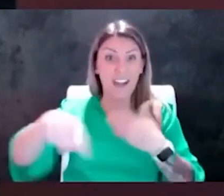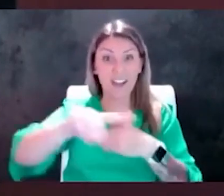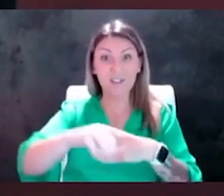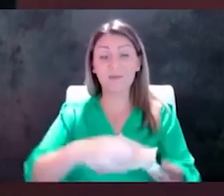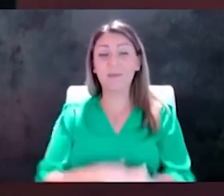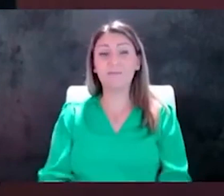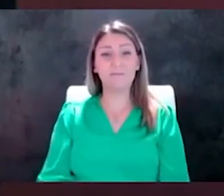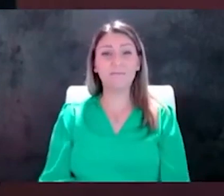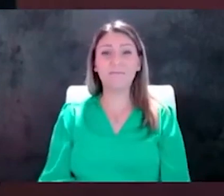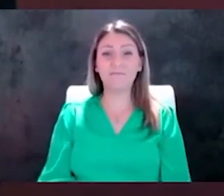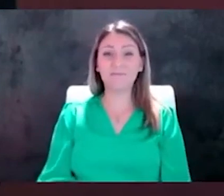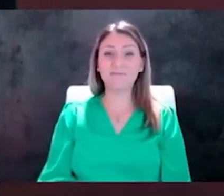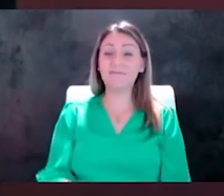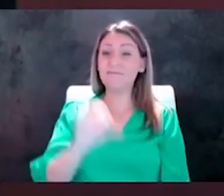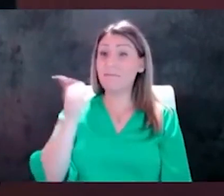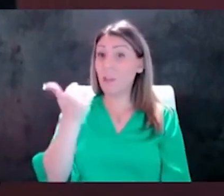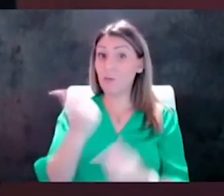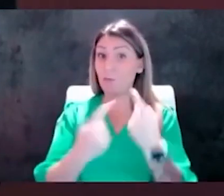Other questions?